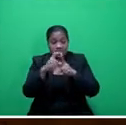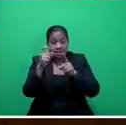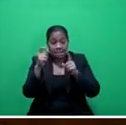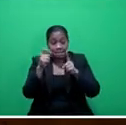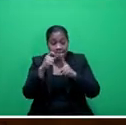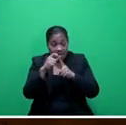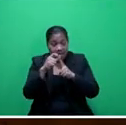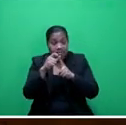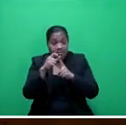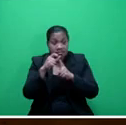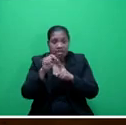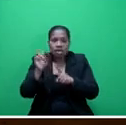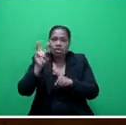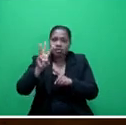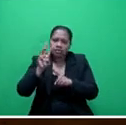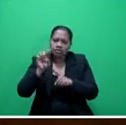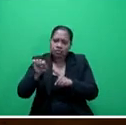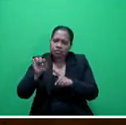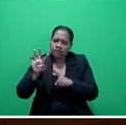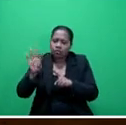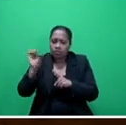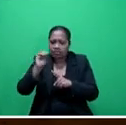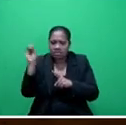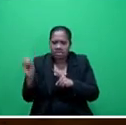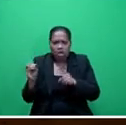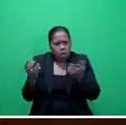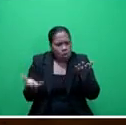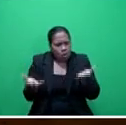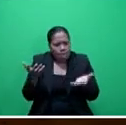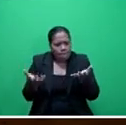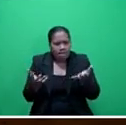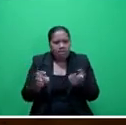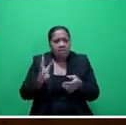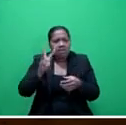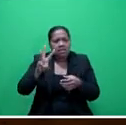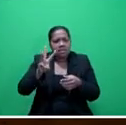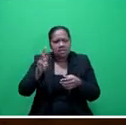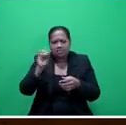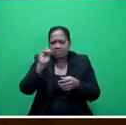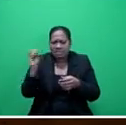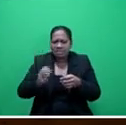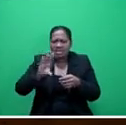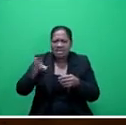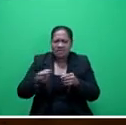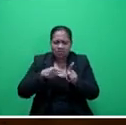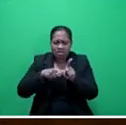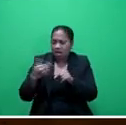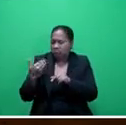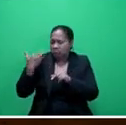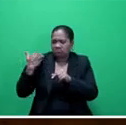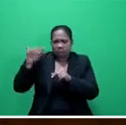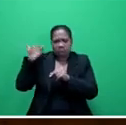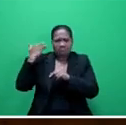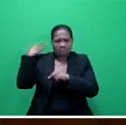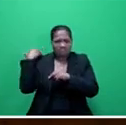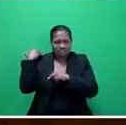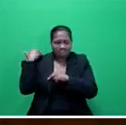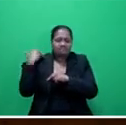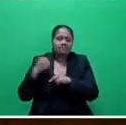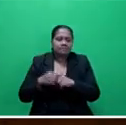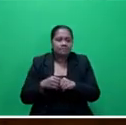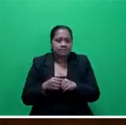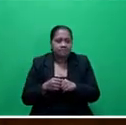registering at 3.4% compared to 3% in the year before. The committee commends the